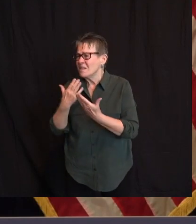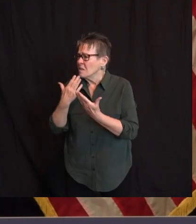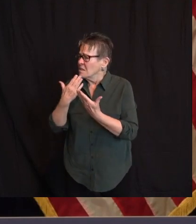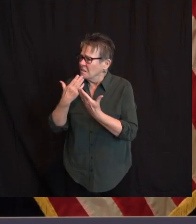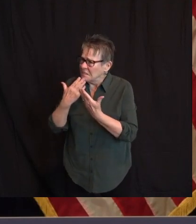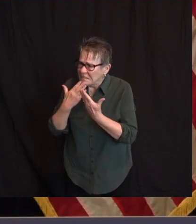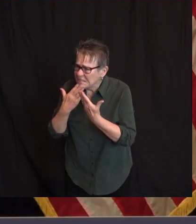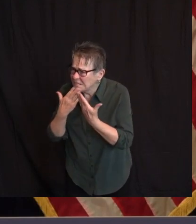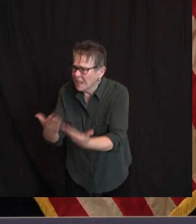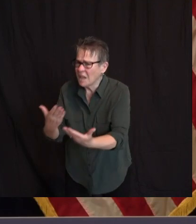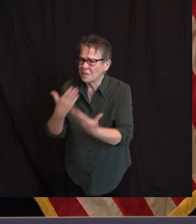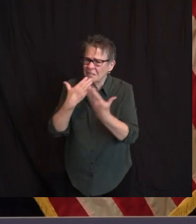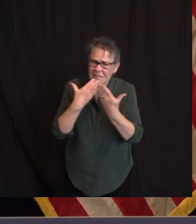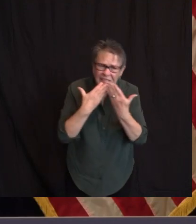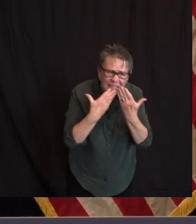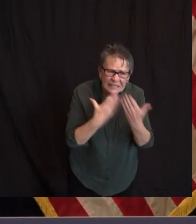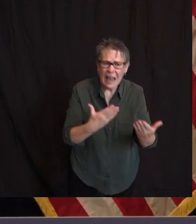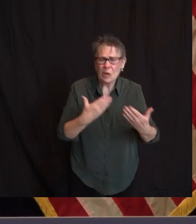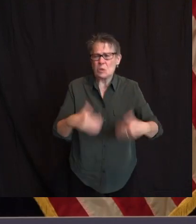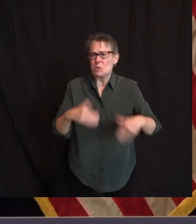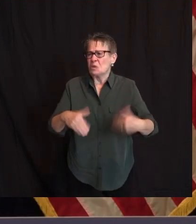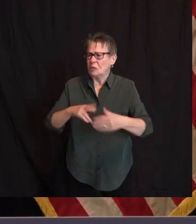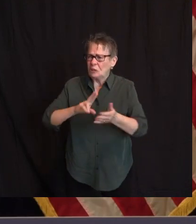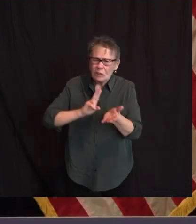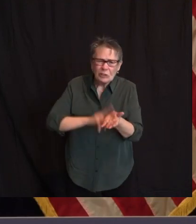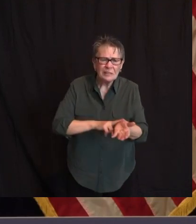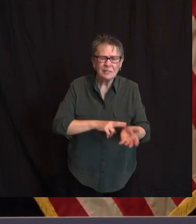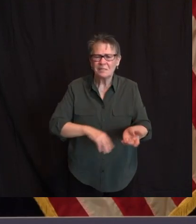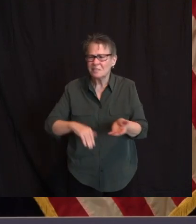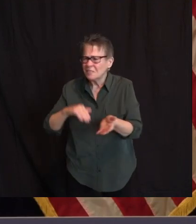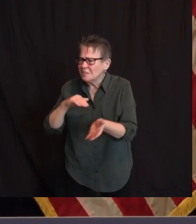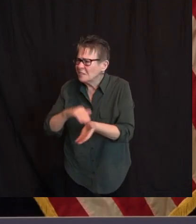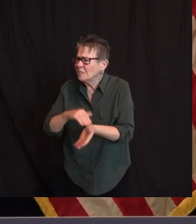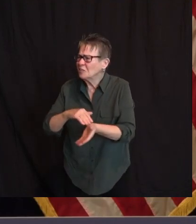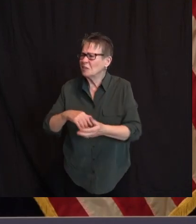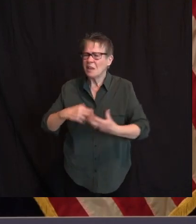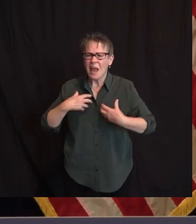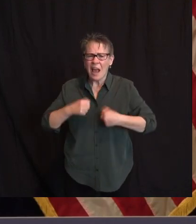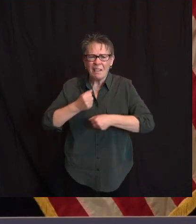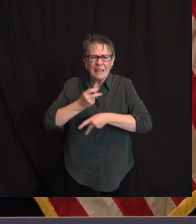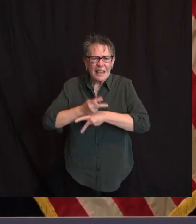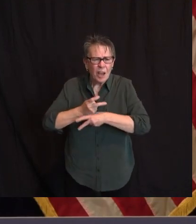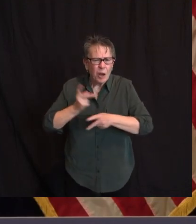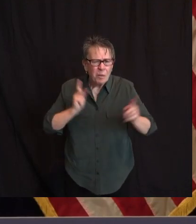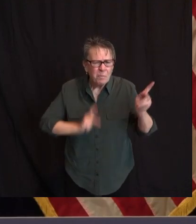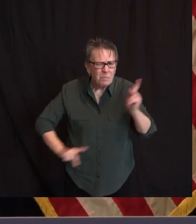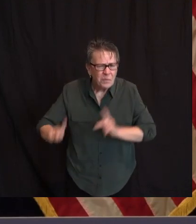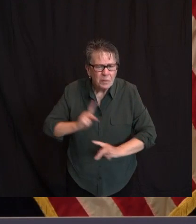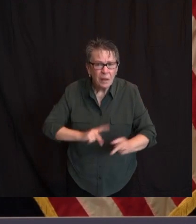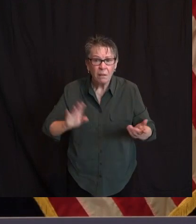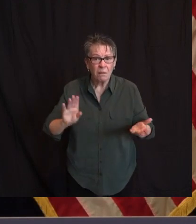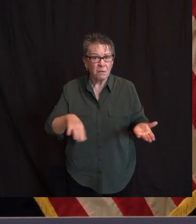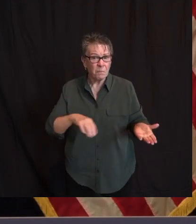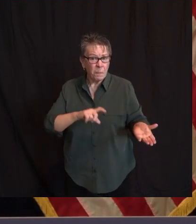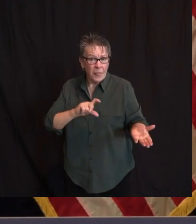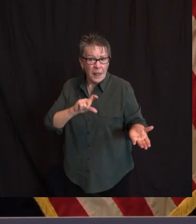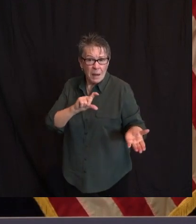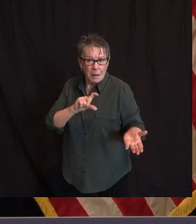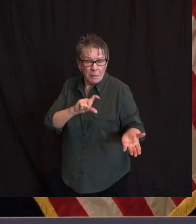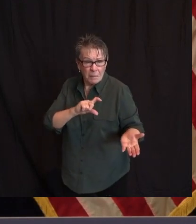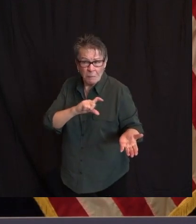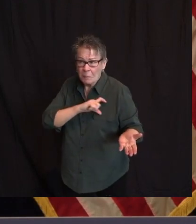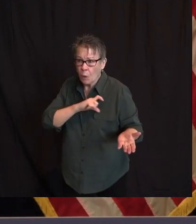these gatherings and dealing with knuckleheads who are coughing and spitting and threatening that they've got corona. We can't thank them enough.